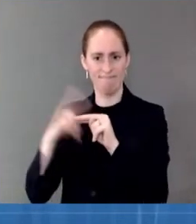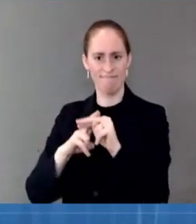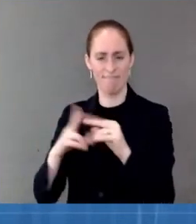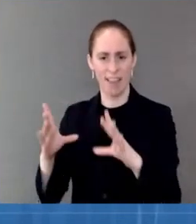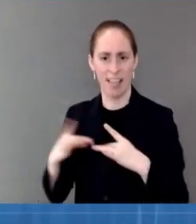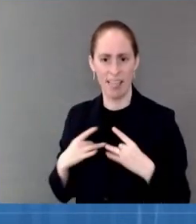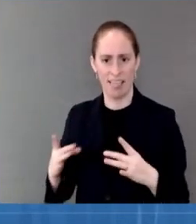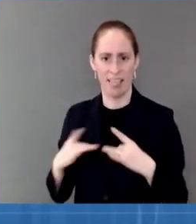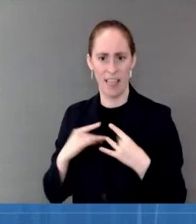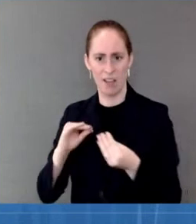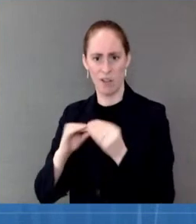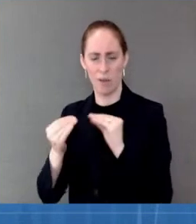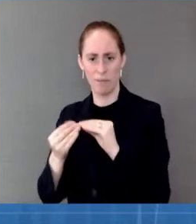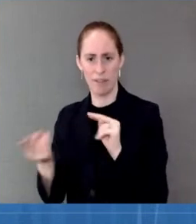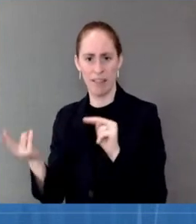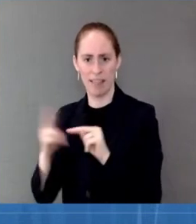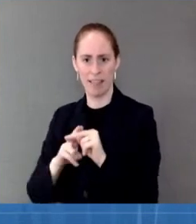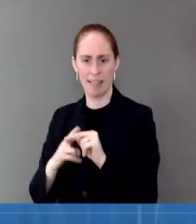and deaths.